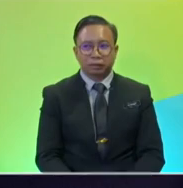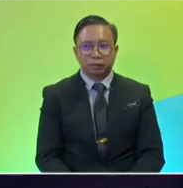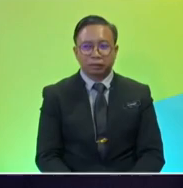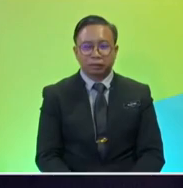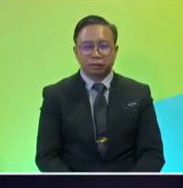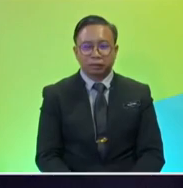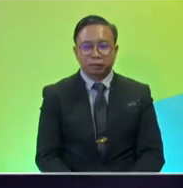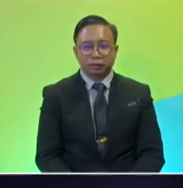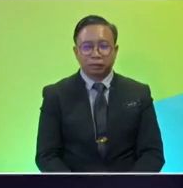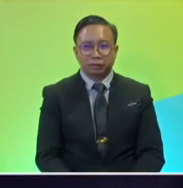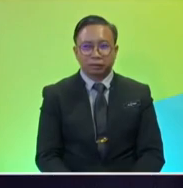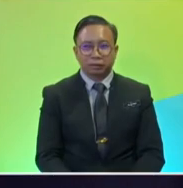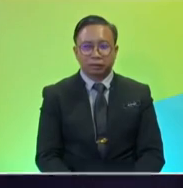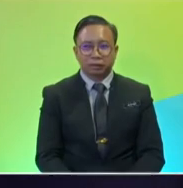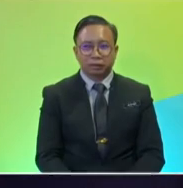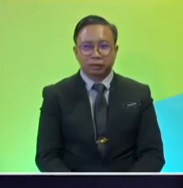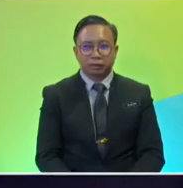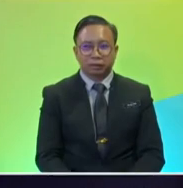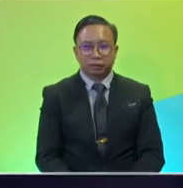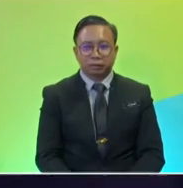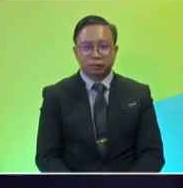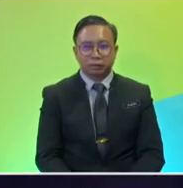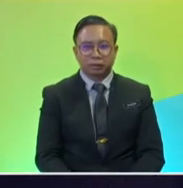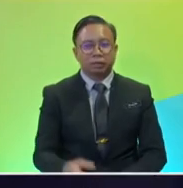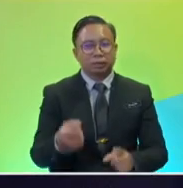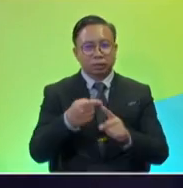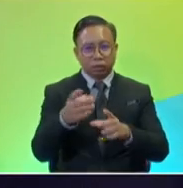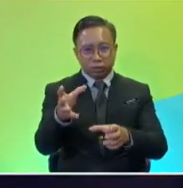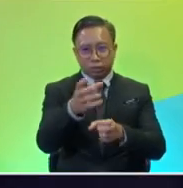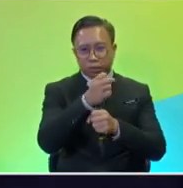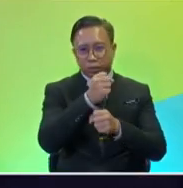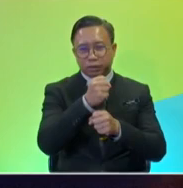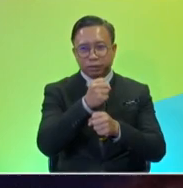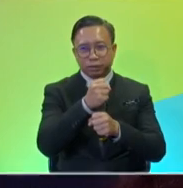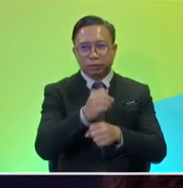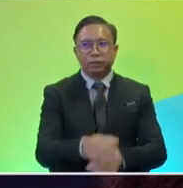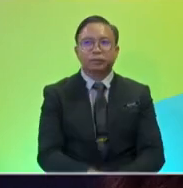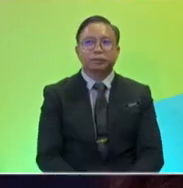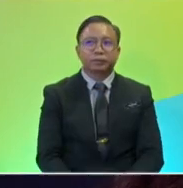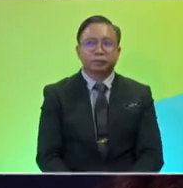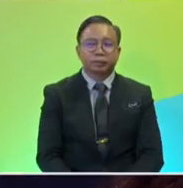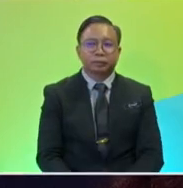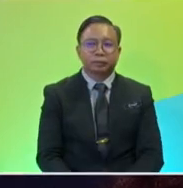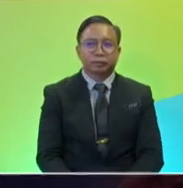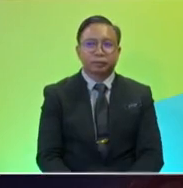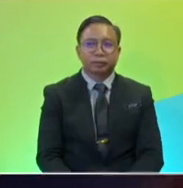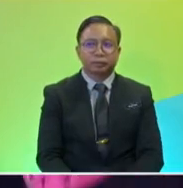Like. Like. Okay, next word? To take. To take.